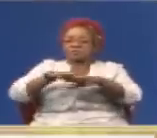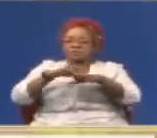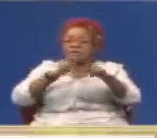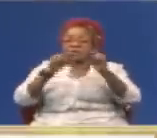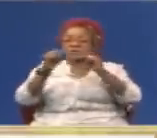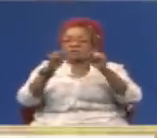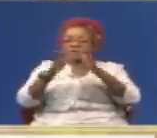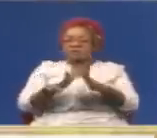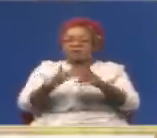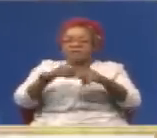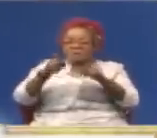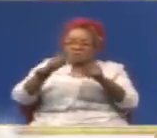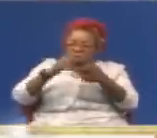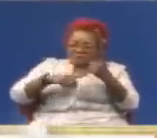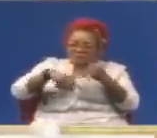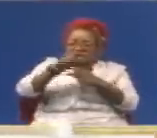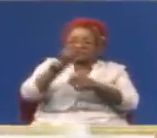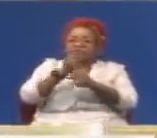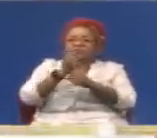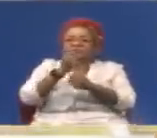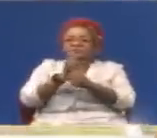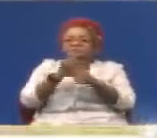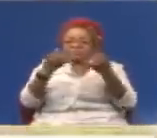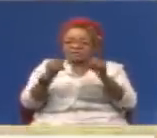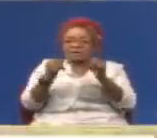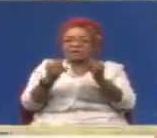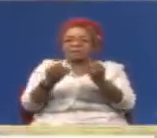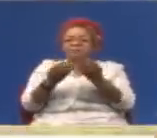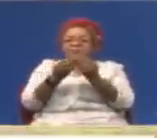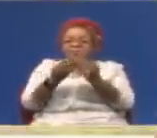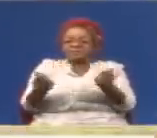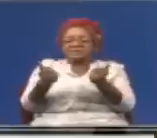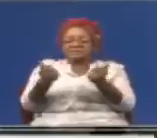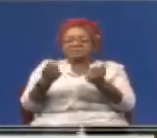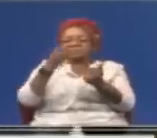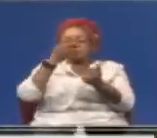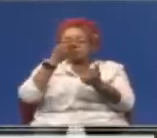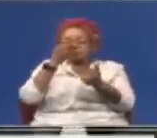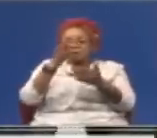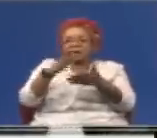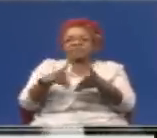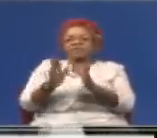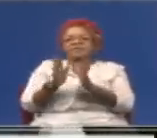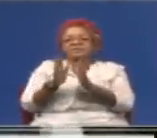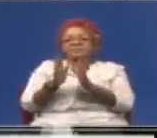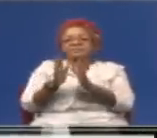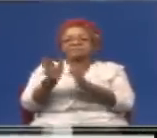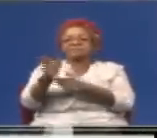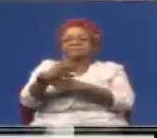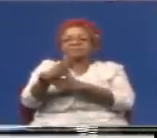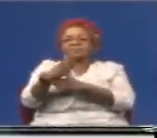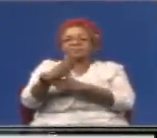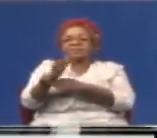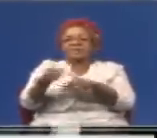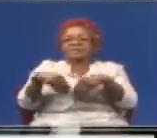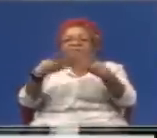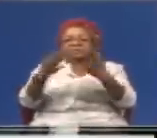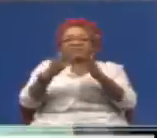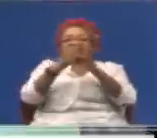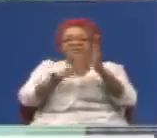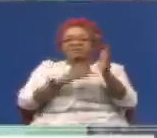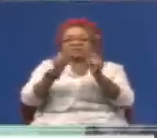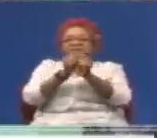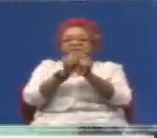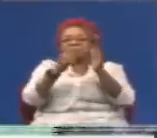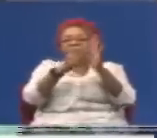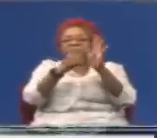But what he is doing is trying to meet Ruto halfway. On Thursday, Odinga gave a list of 10 items